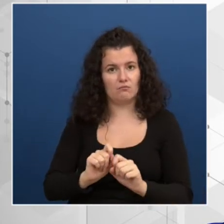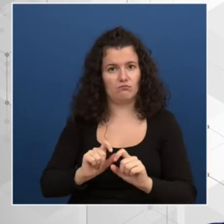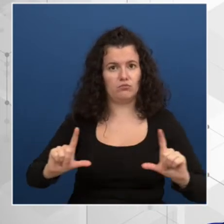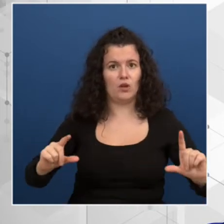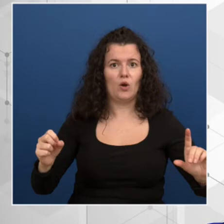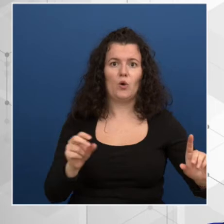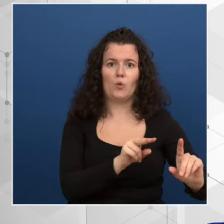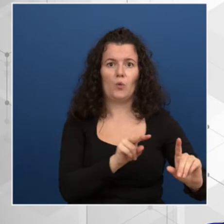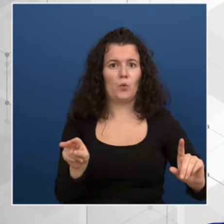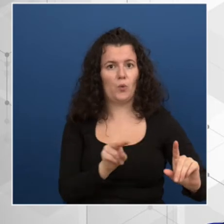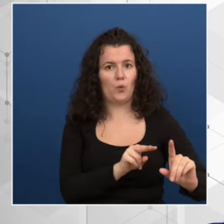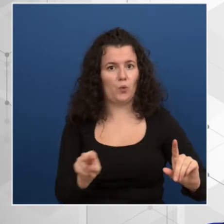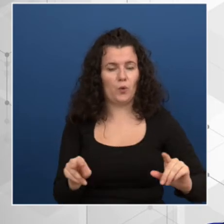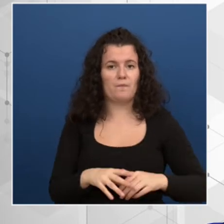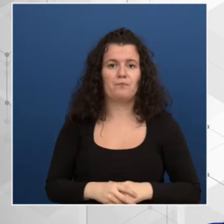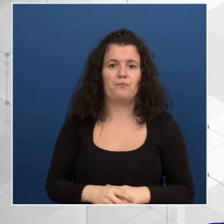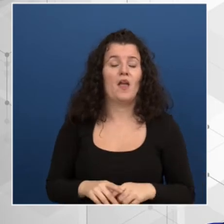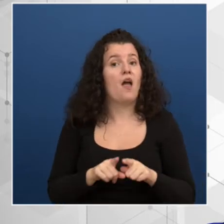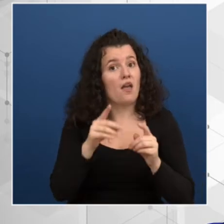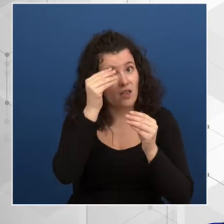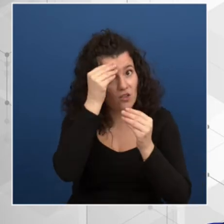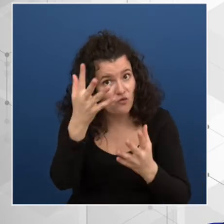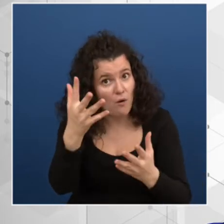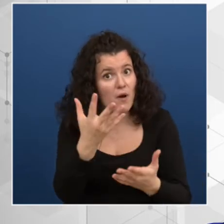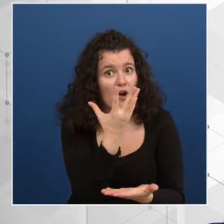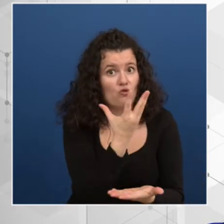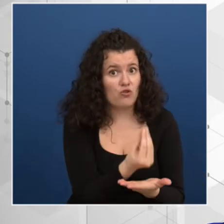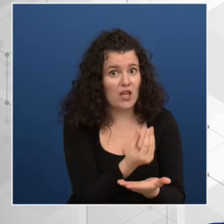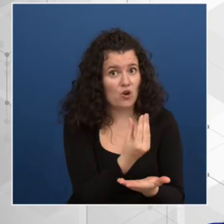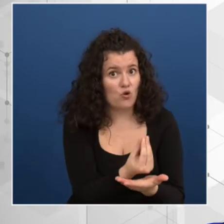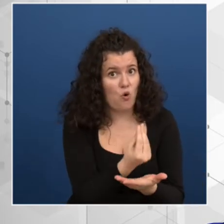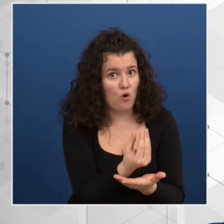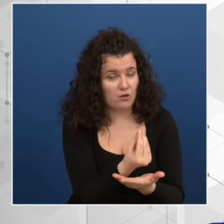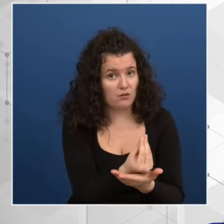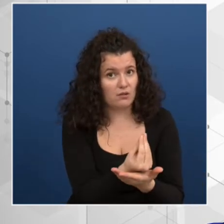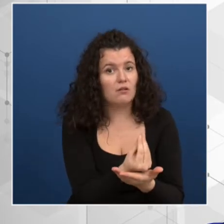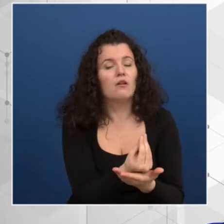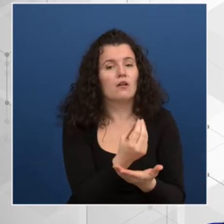like recording them. Consider recording so people can view later with full captioning.